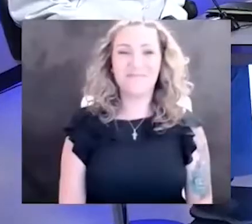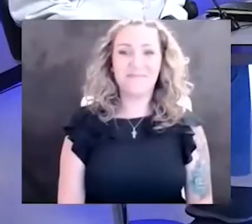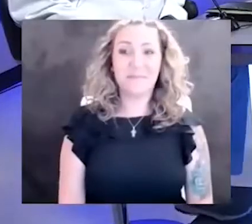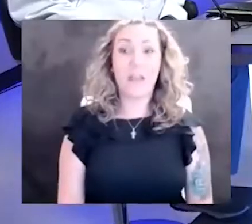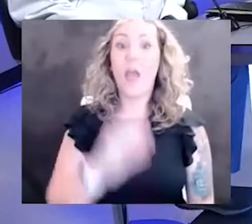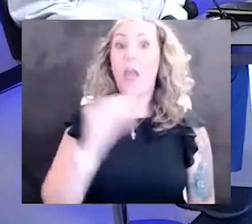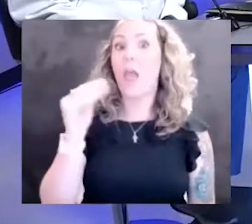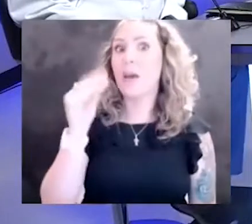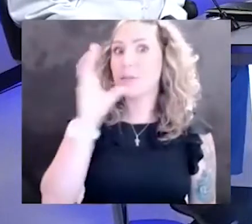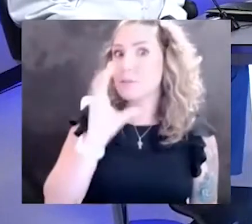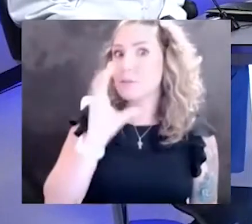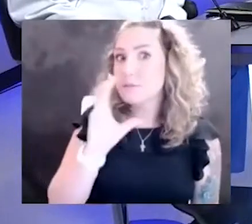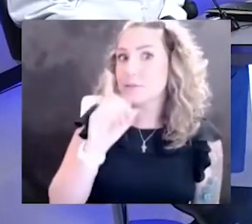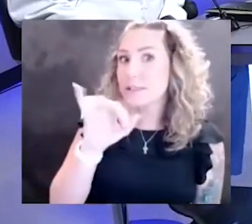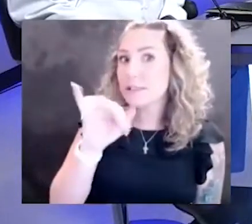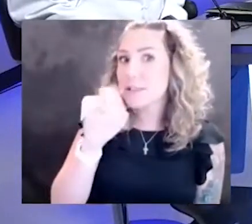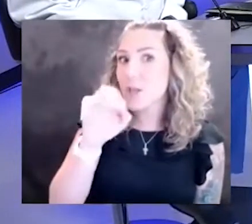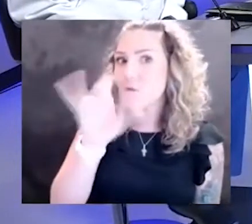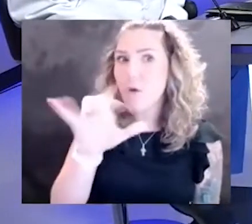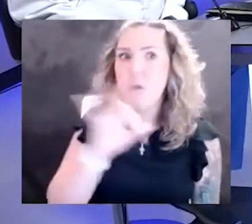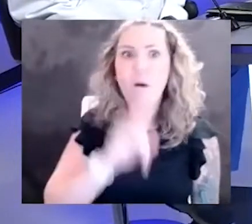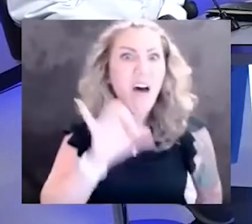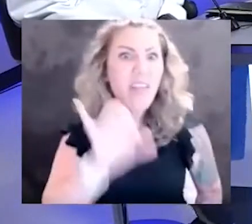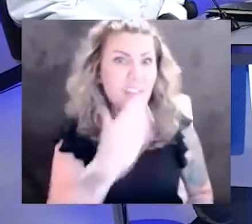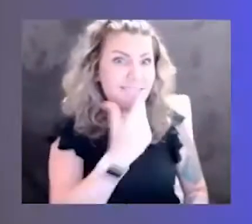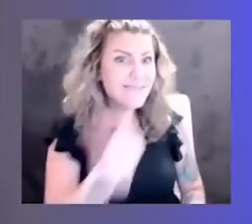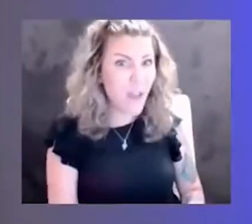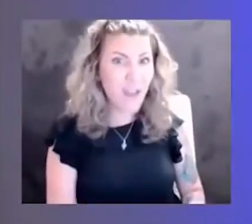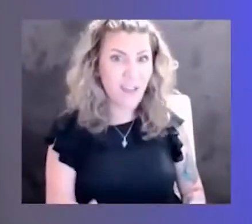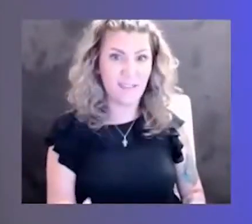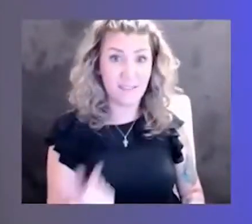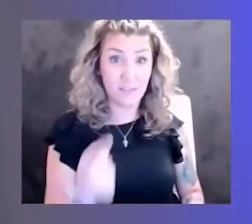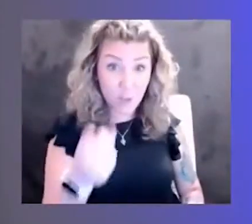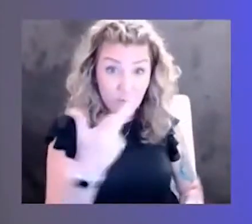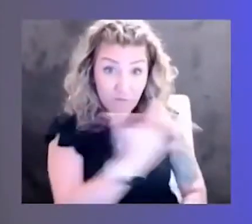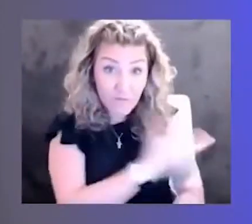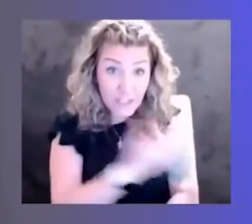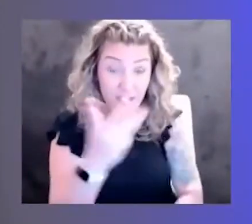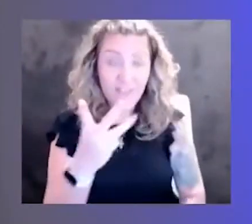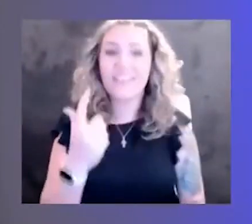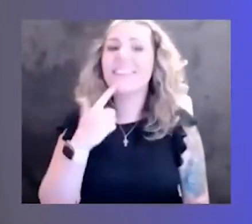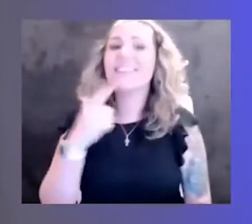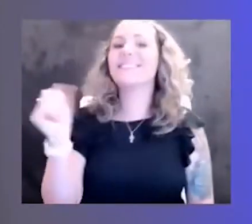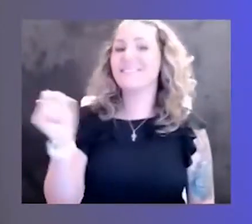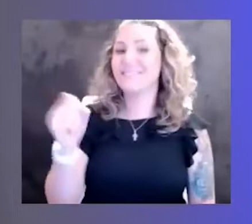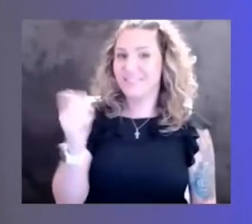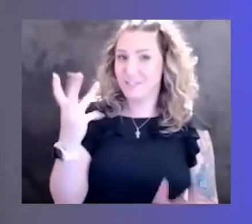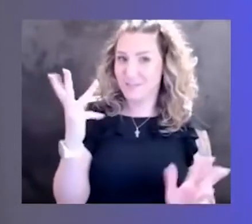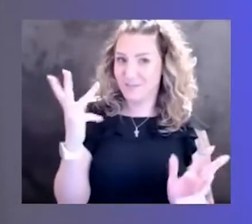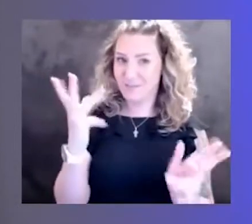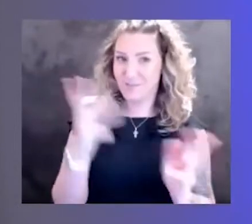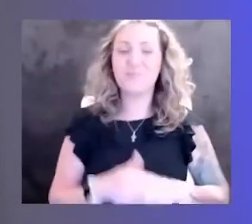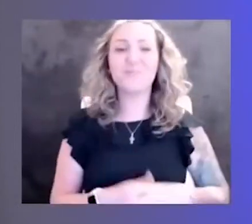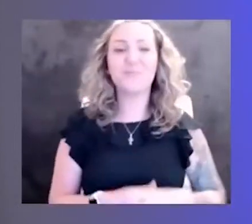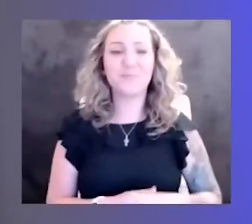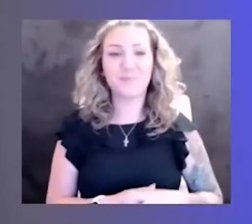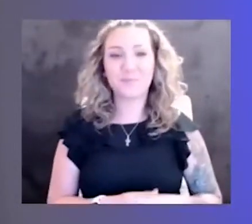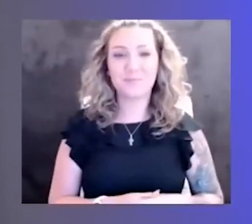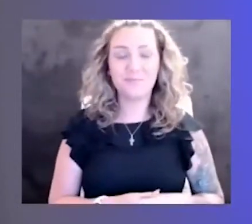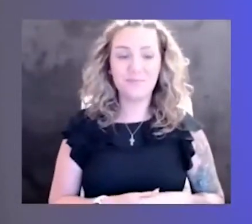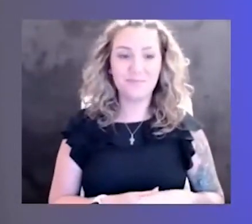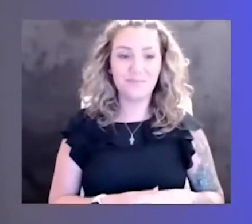And Discovery is the best. Yeah. Have you been vaccinated? I have been vaccinated.